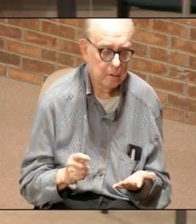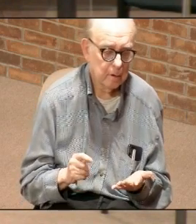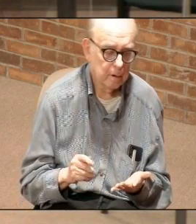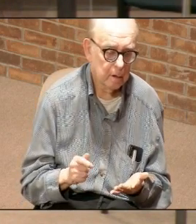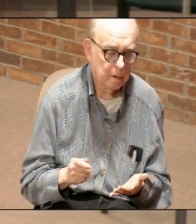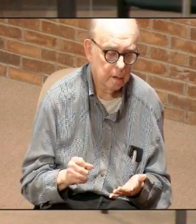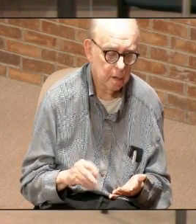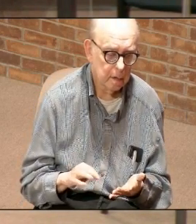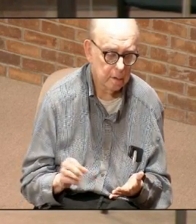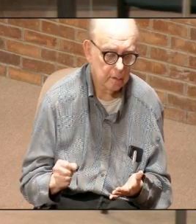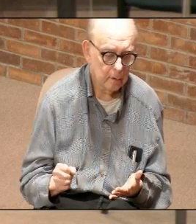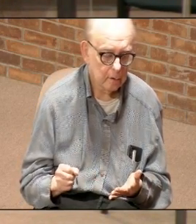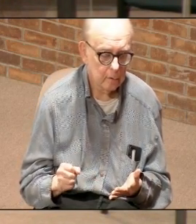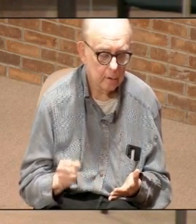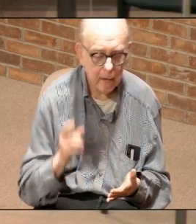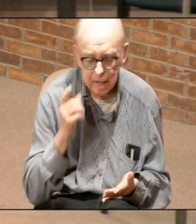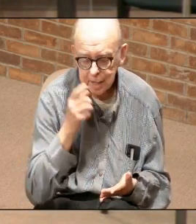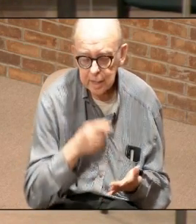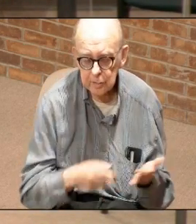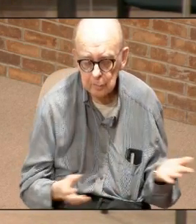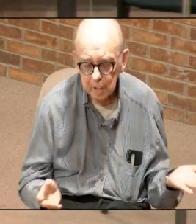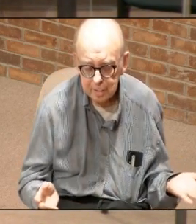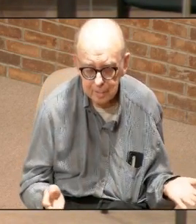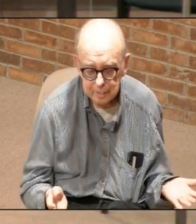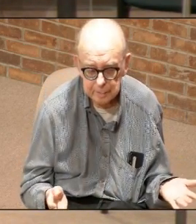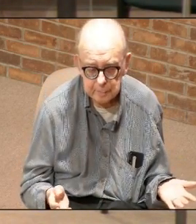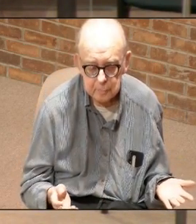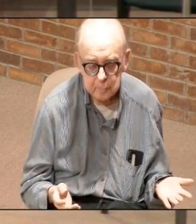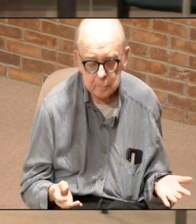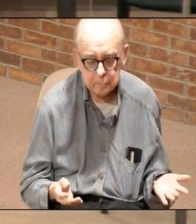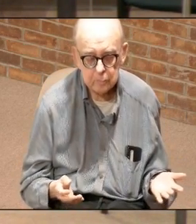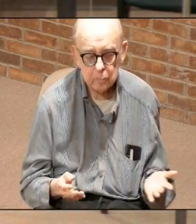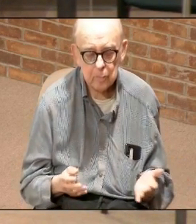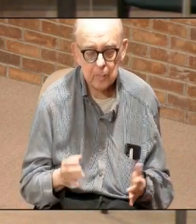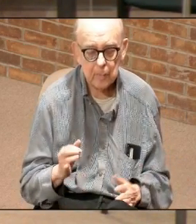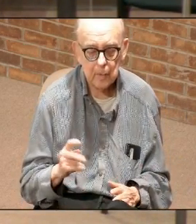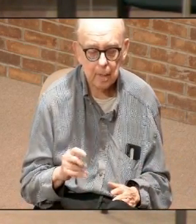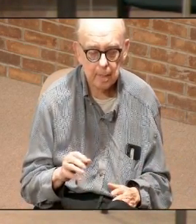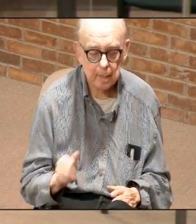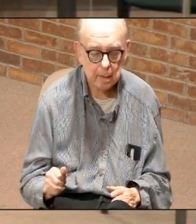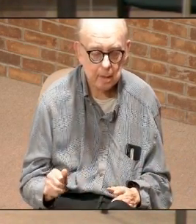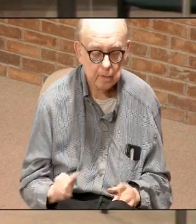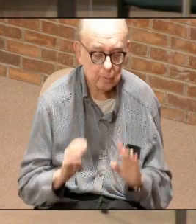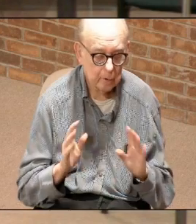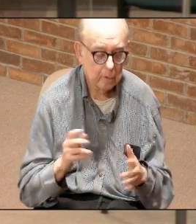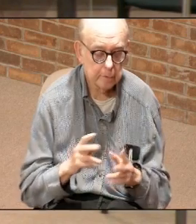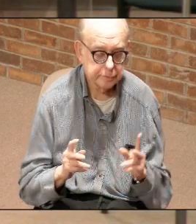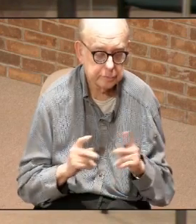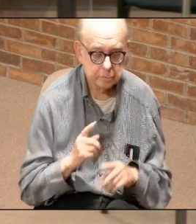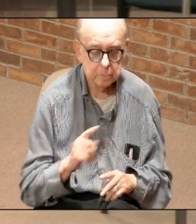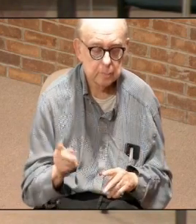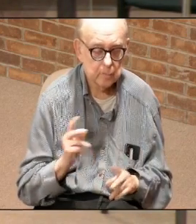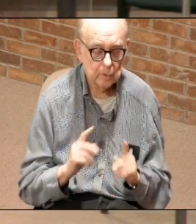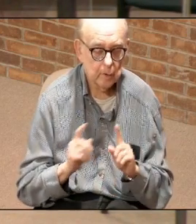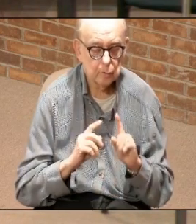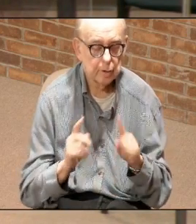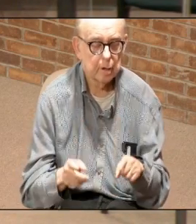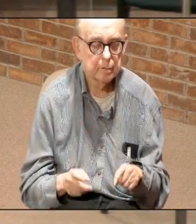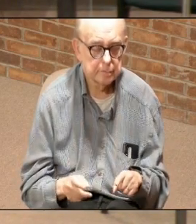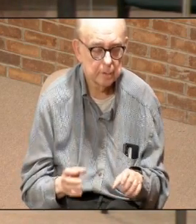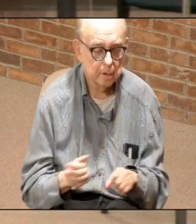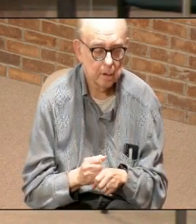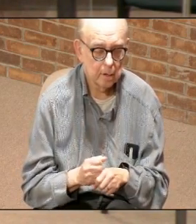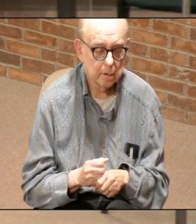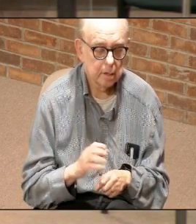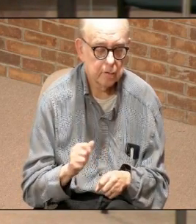and all of that. So guess what? Italy is a great place for those people to go to